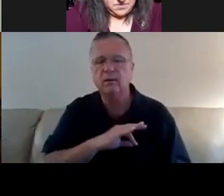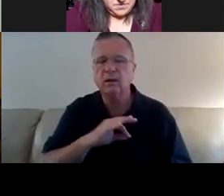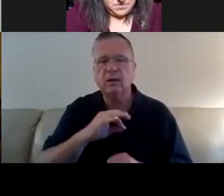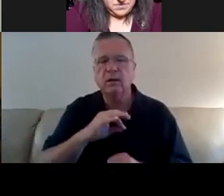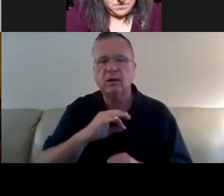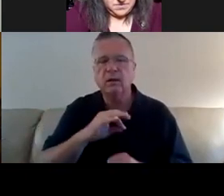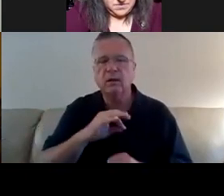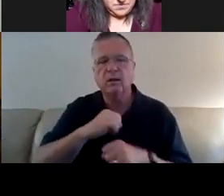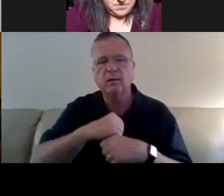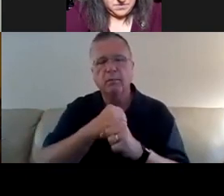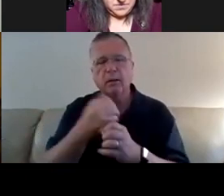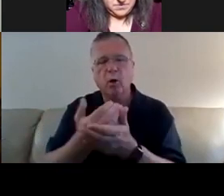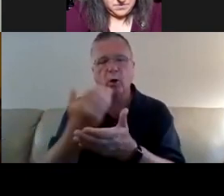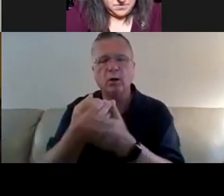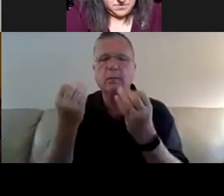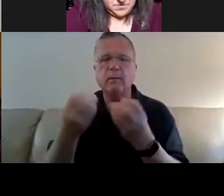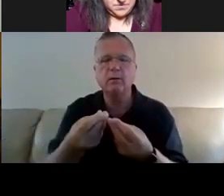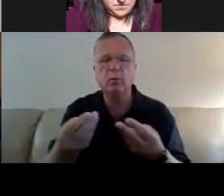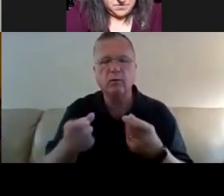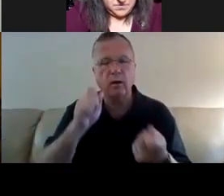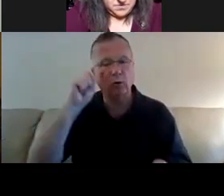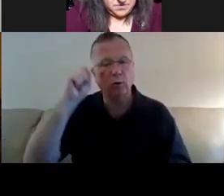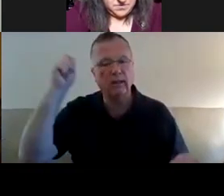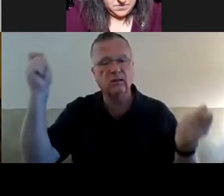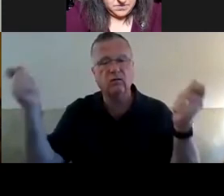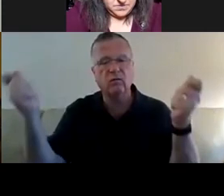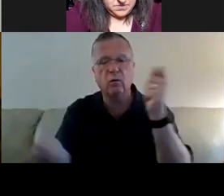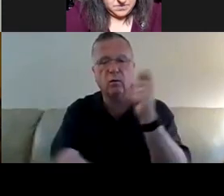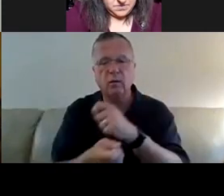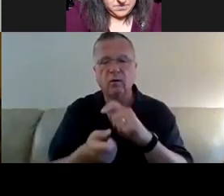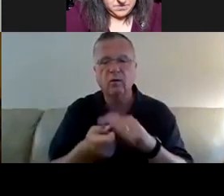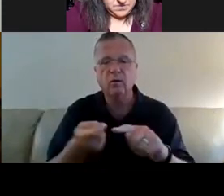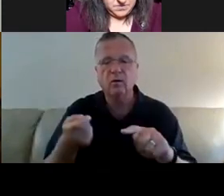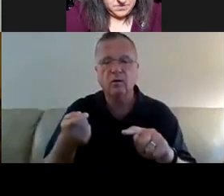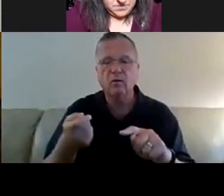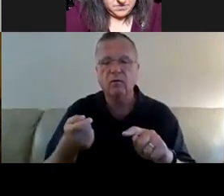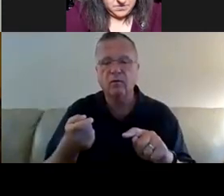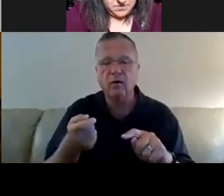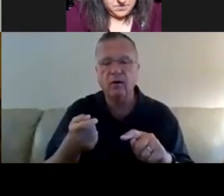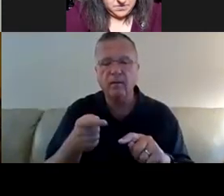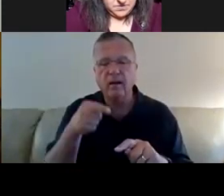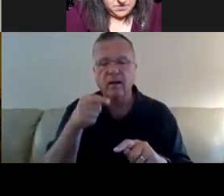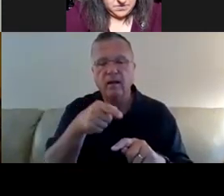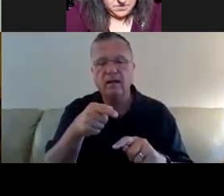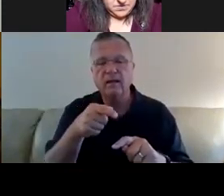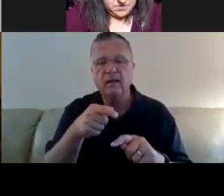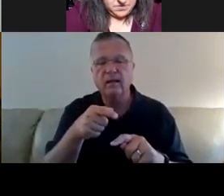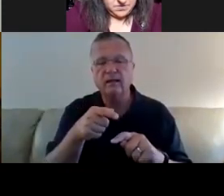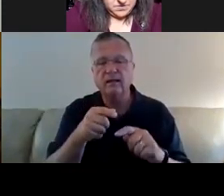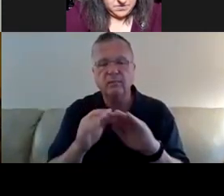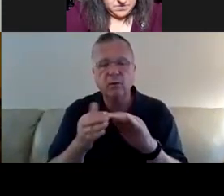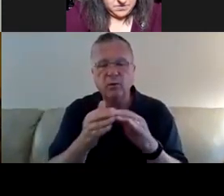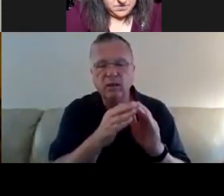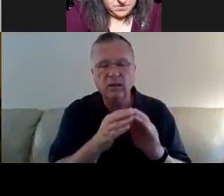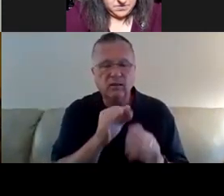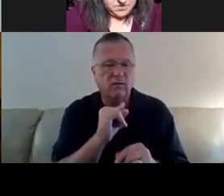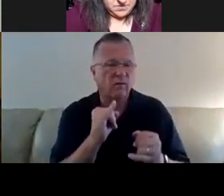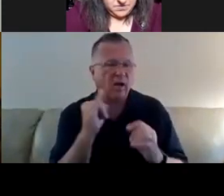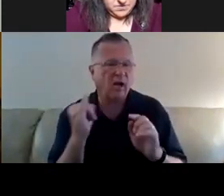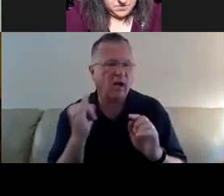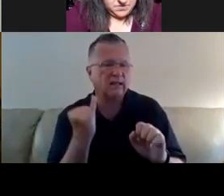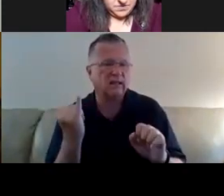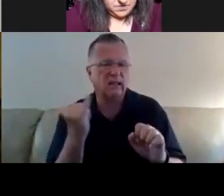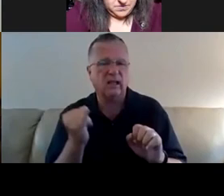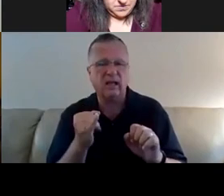properties, right? It has transformed them from communities of concentrated, isolated poverty into new,